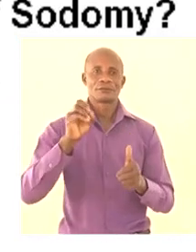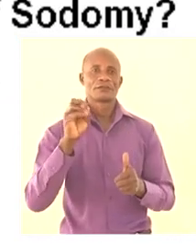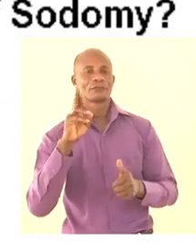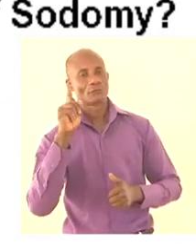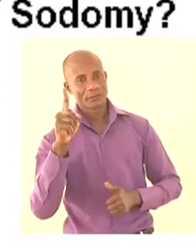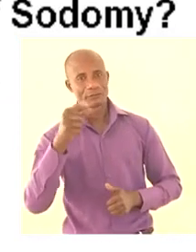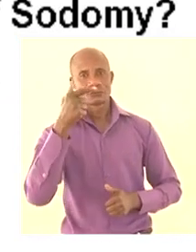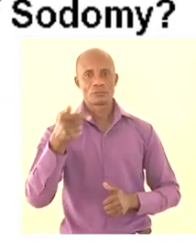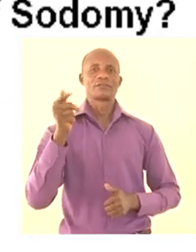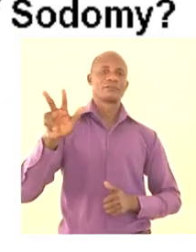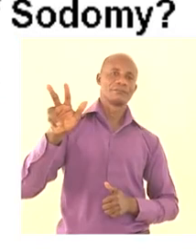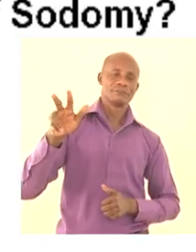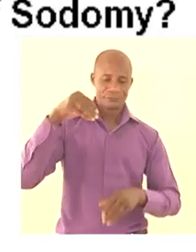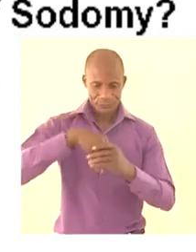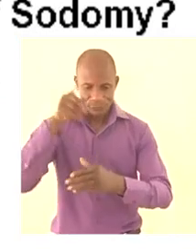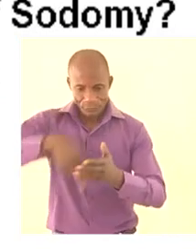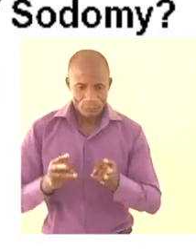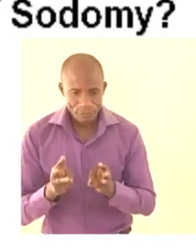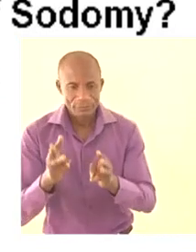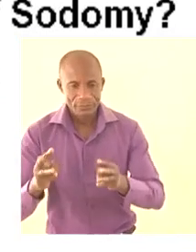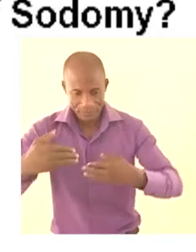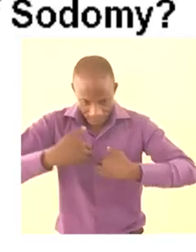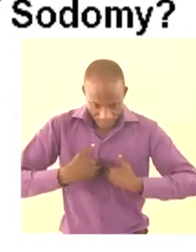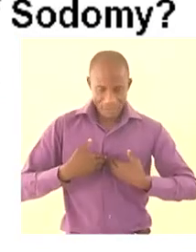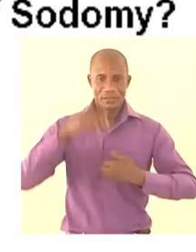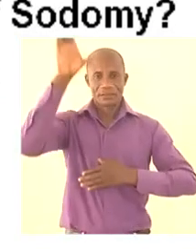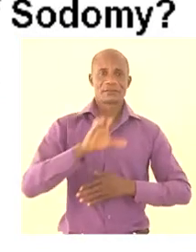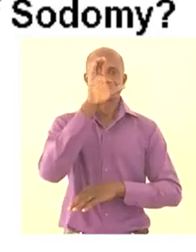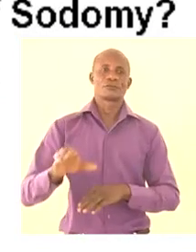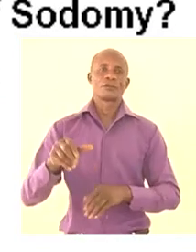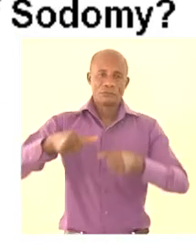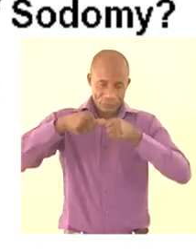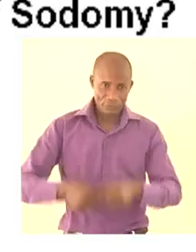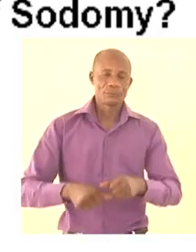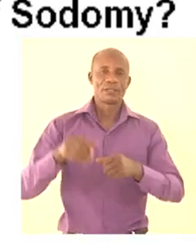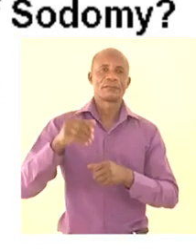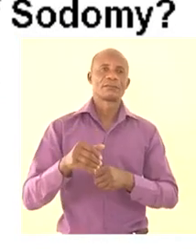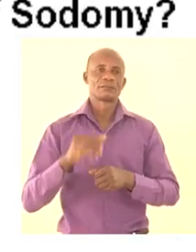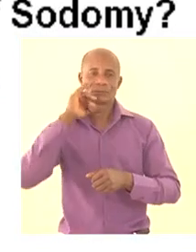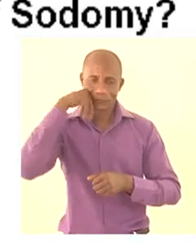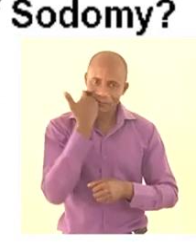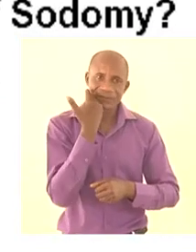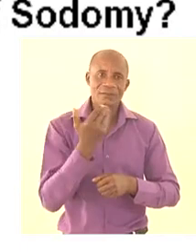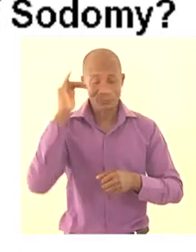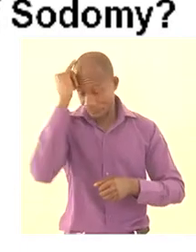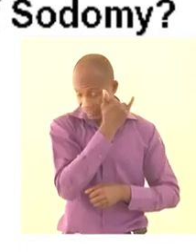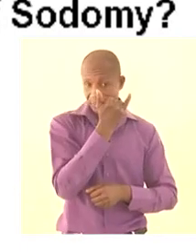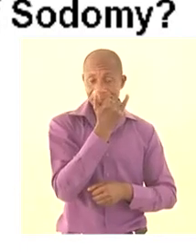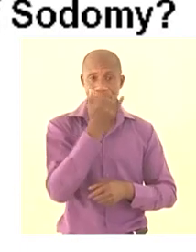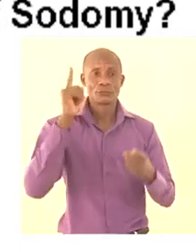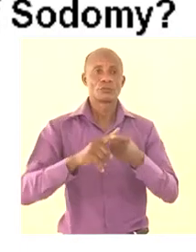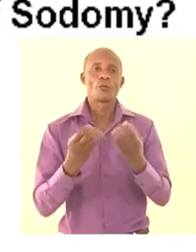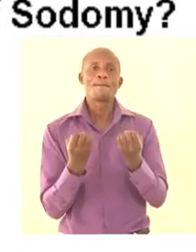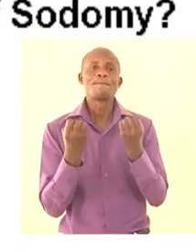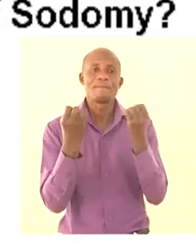1:23. In what way has the cross remained a scandal as well as nonsense or foolishness